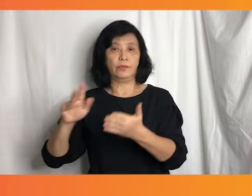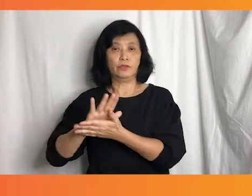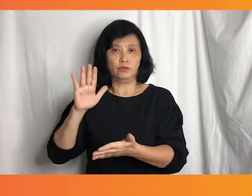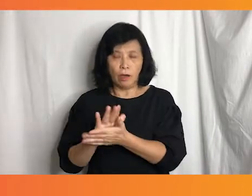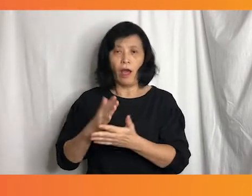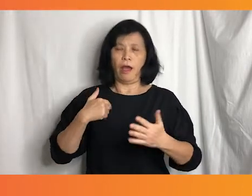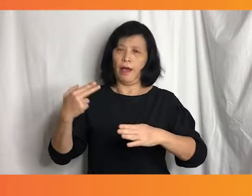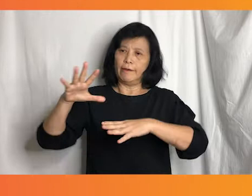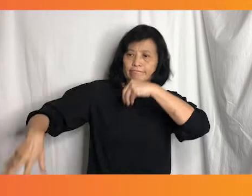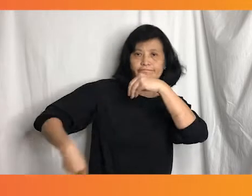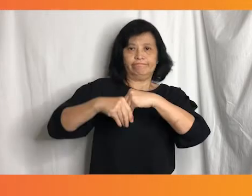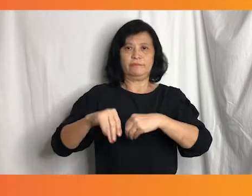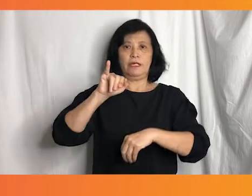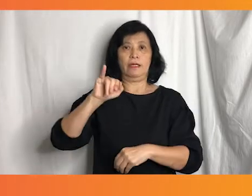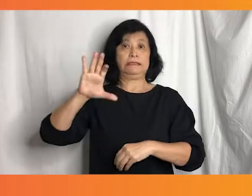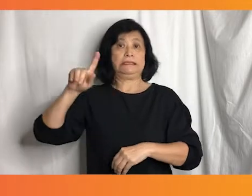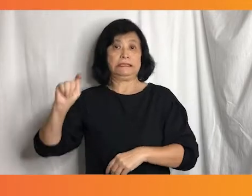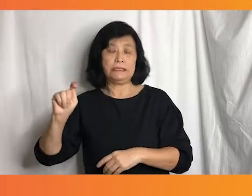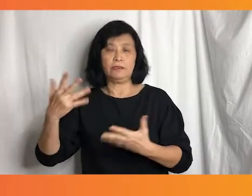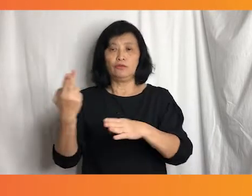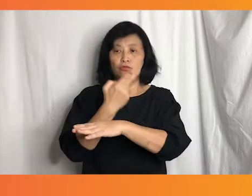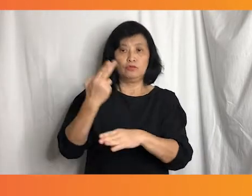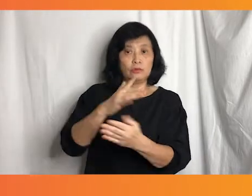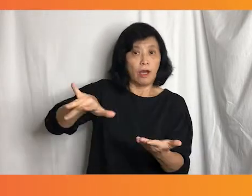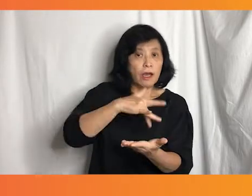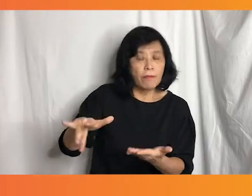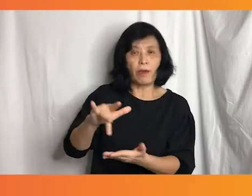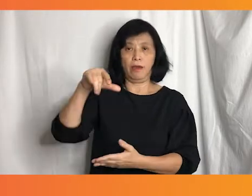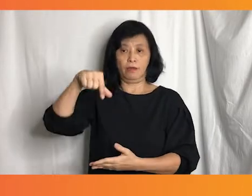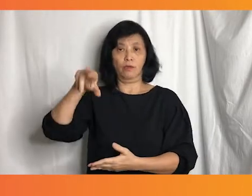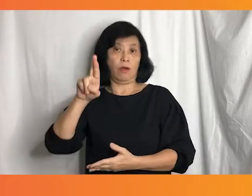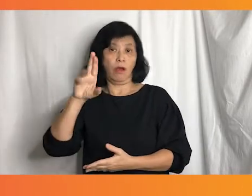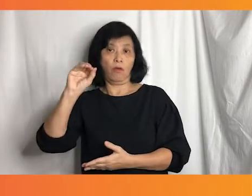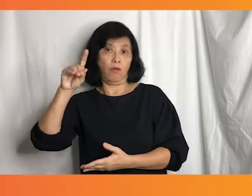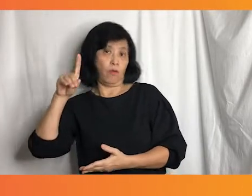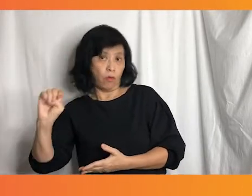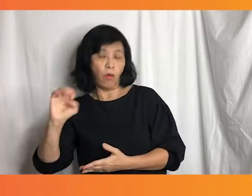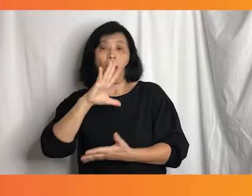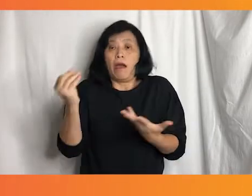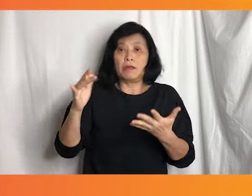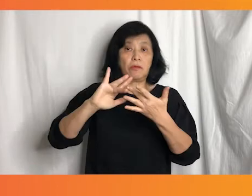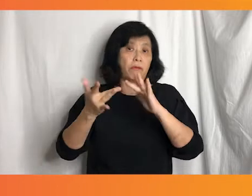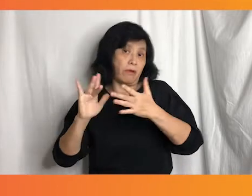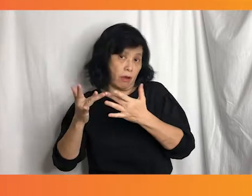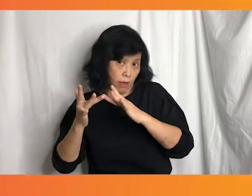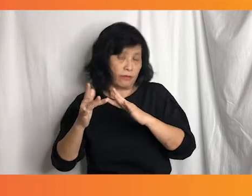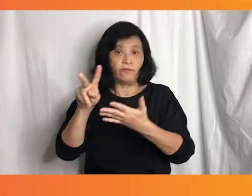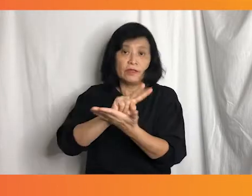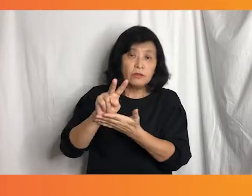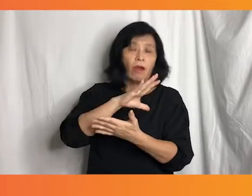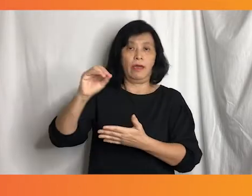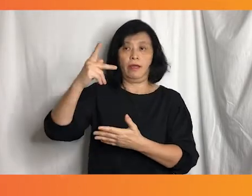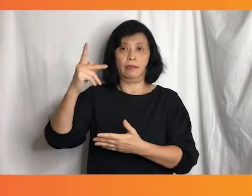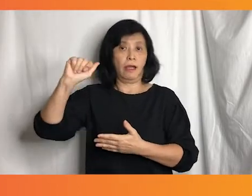of ICT into their lessons, using iPads, QR codes, online videos, as well as Kahoot platform to